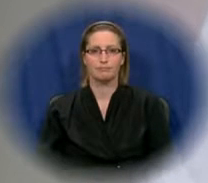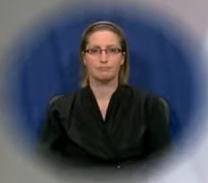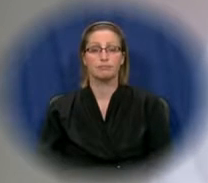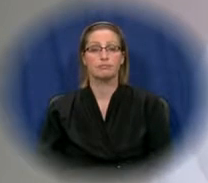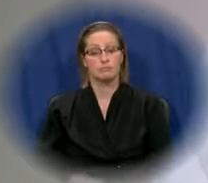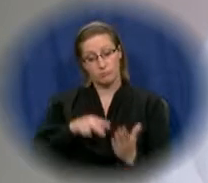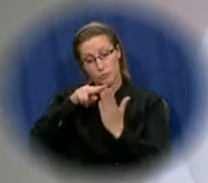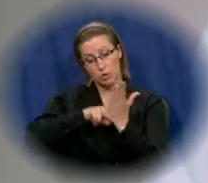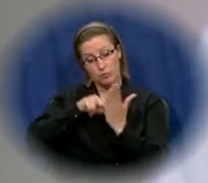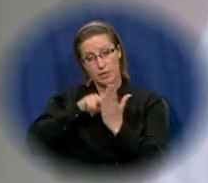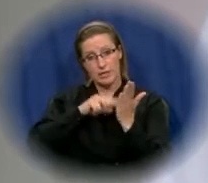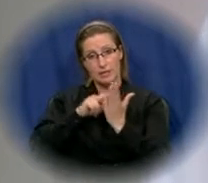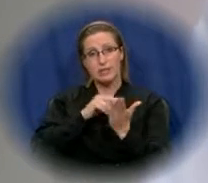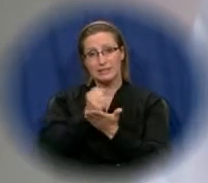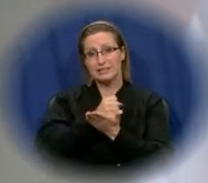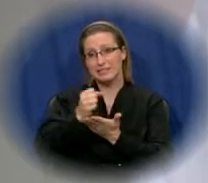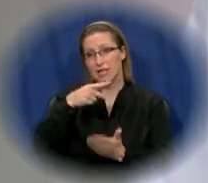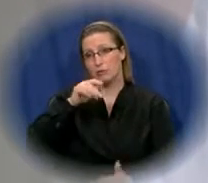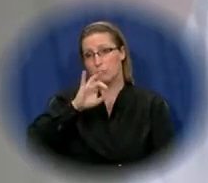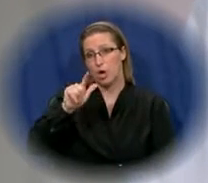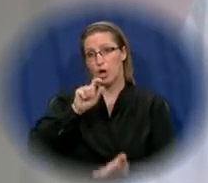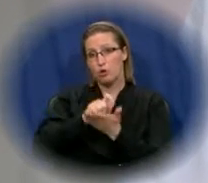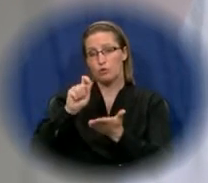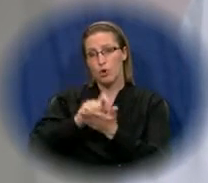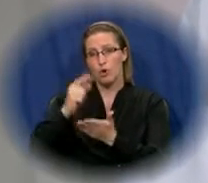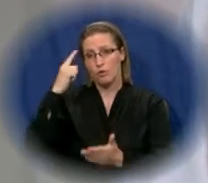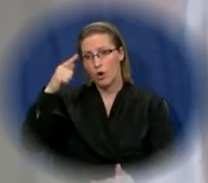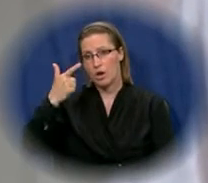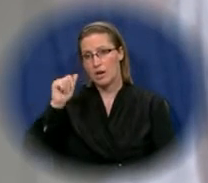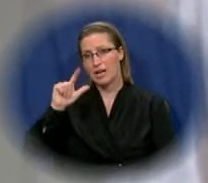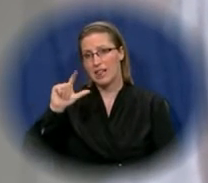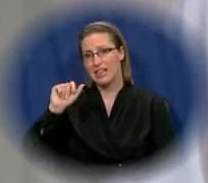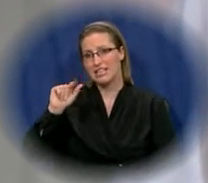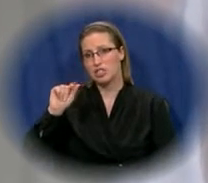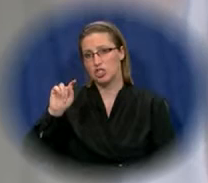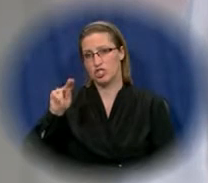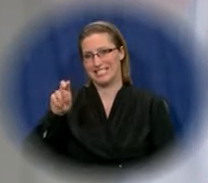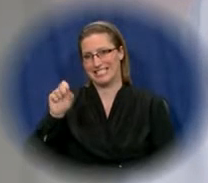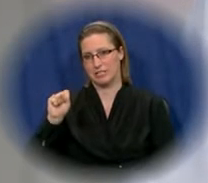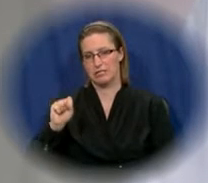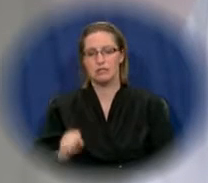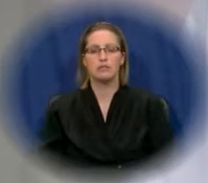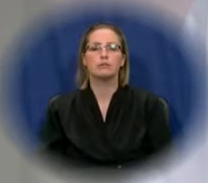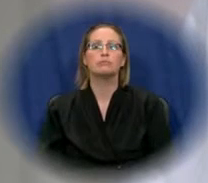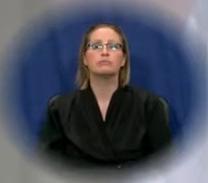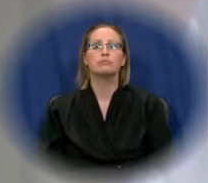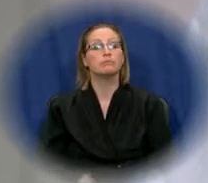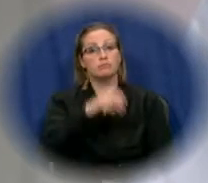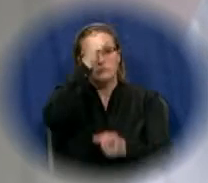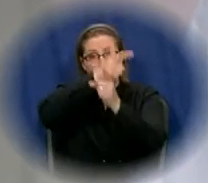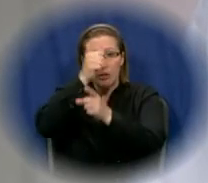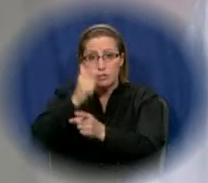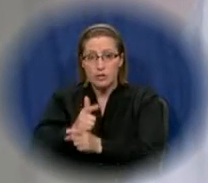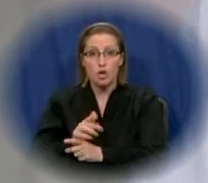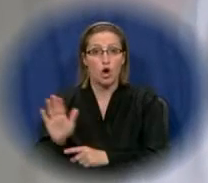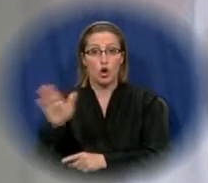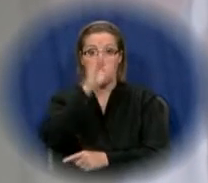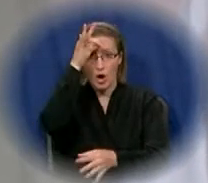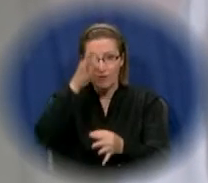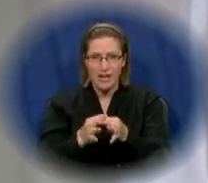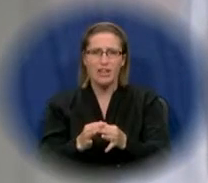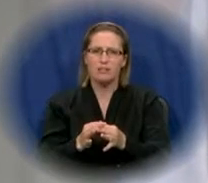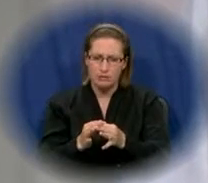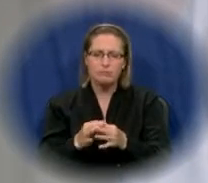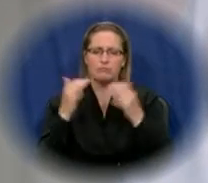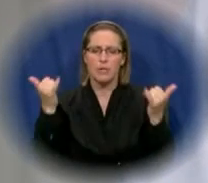A reading from the letter of St. Paul to the Galatians. Brothers and sisters, through faith you are all children of